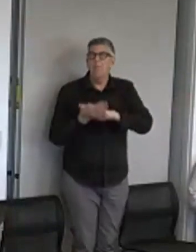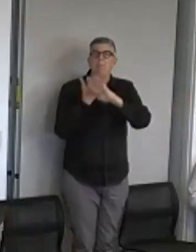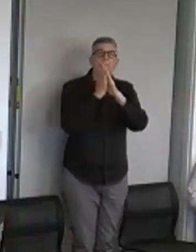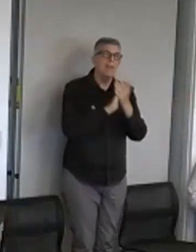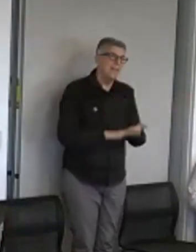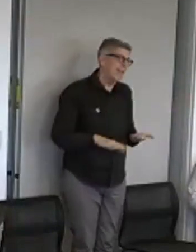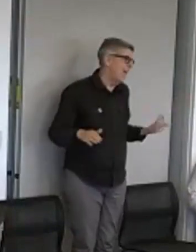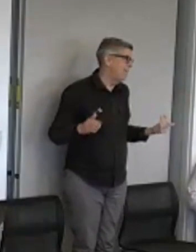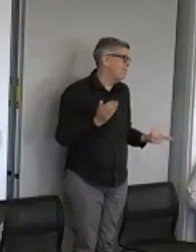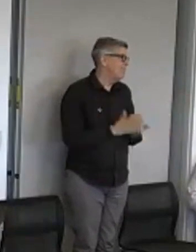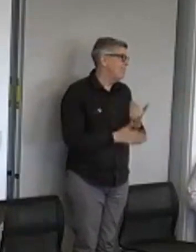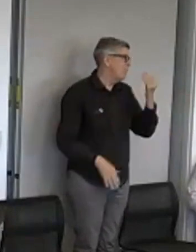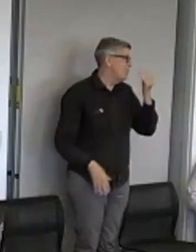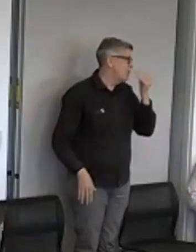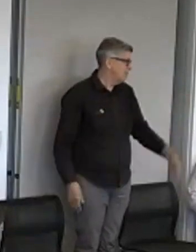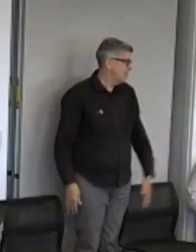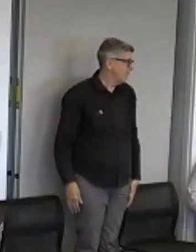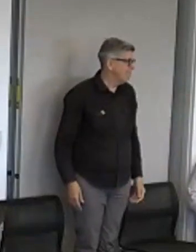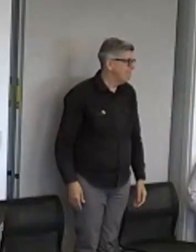things.